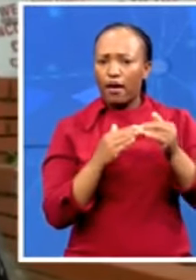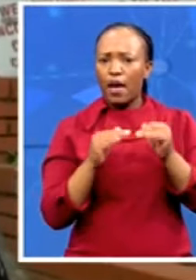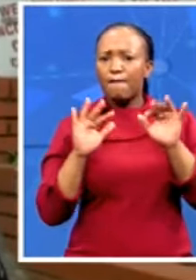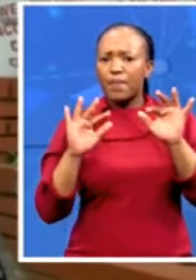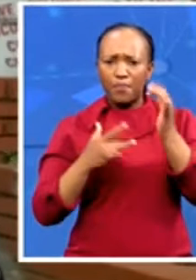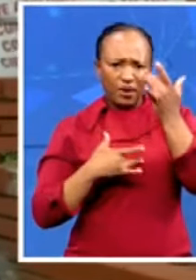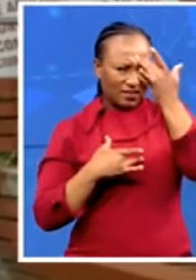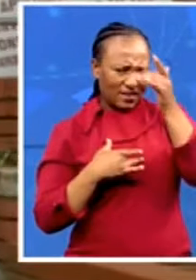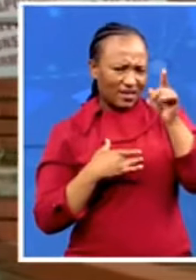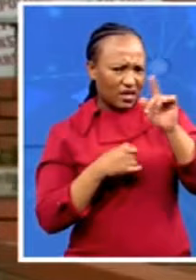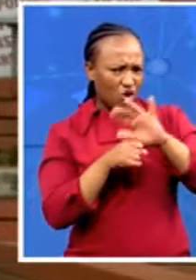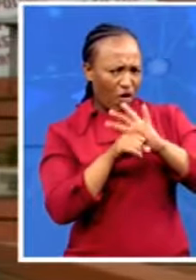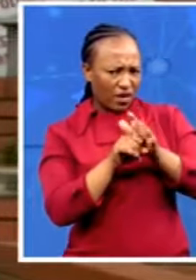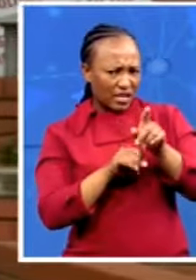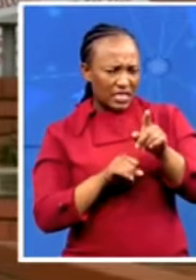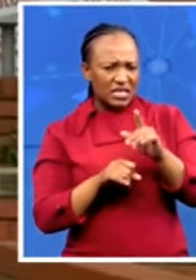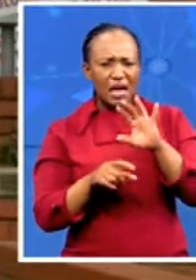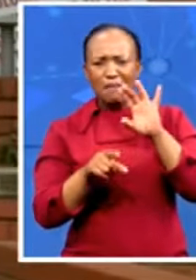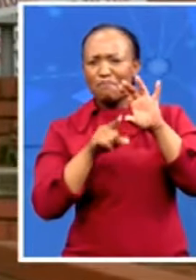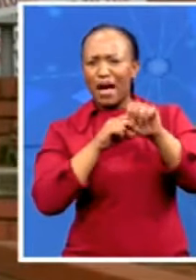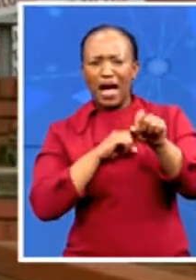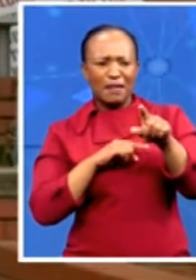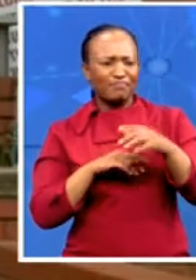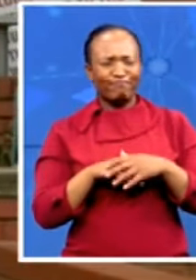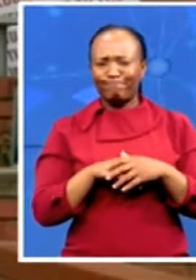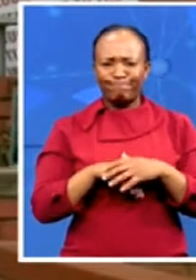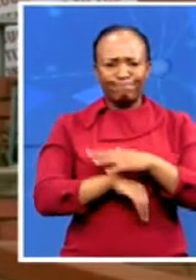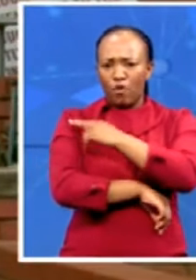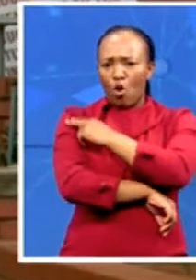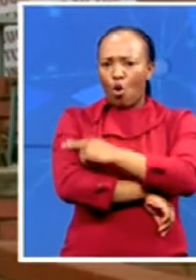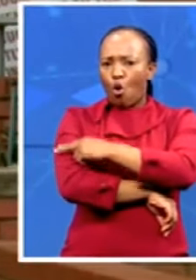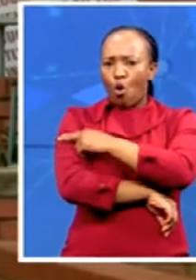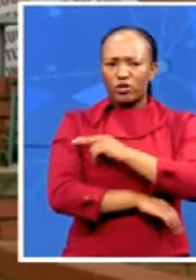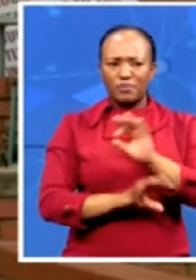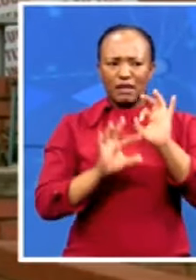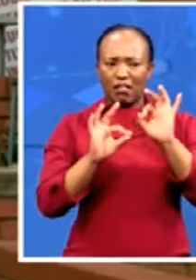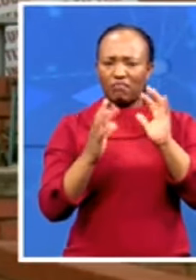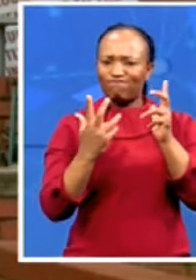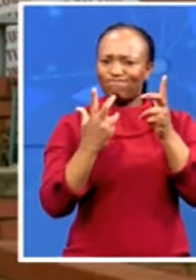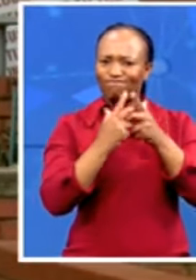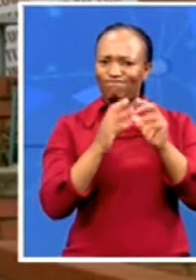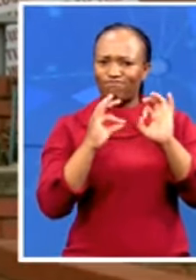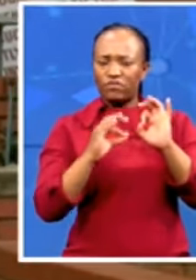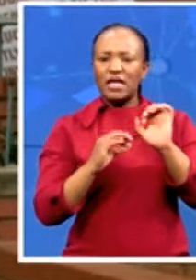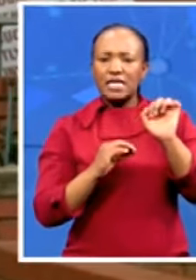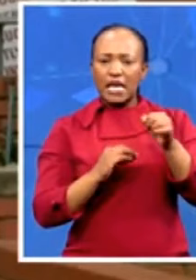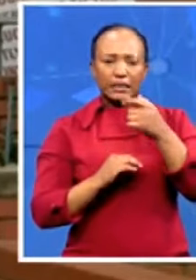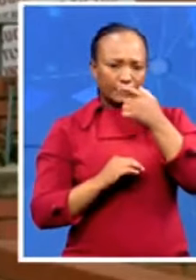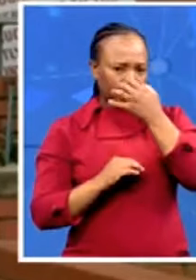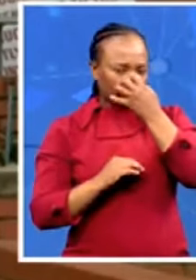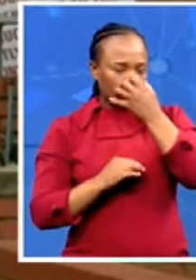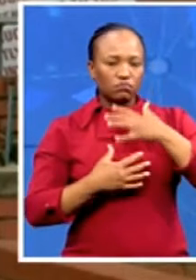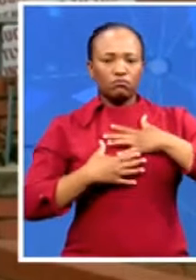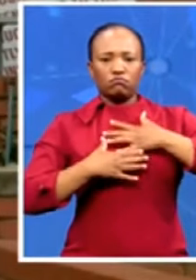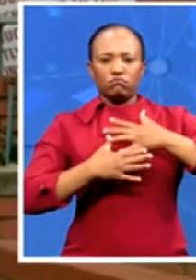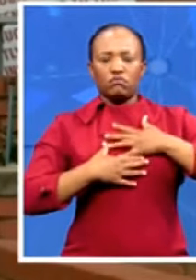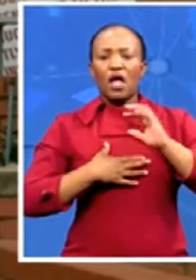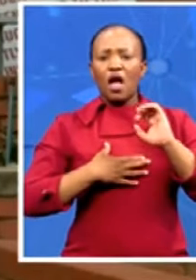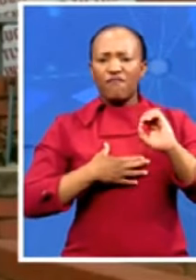hospital could not take care of COVID-19. They don't have ventilators in the hospital. The hospital doesn't have like a lot of